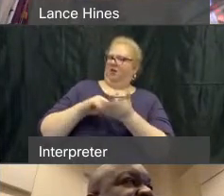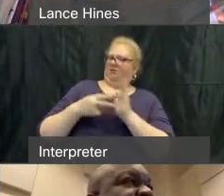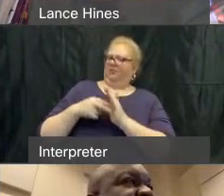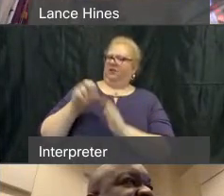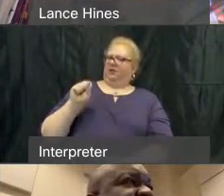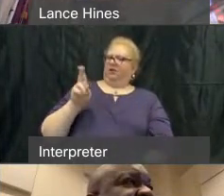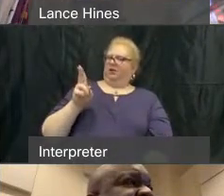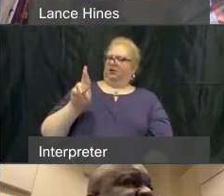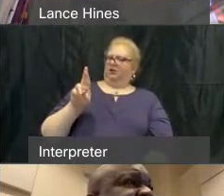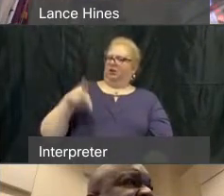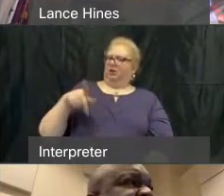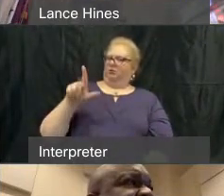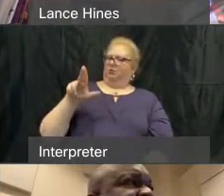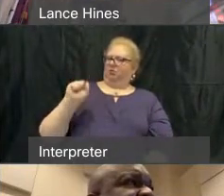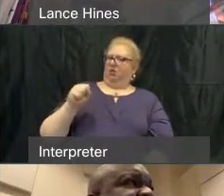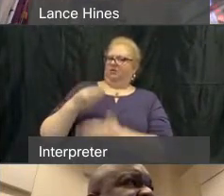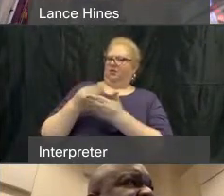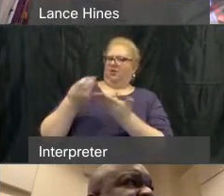surplus funds, what is that?